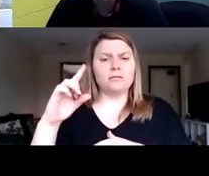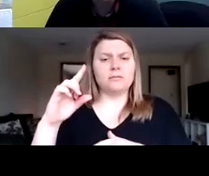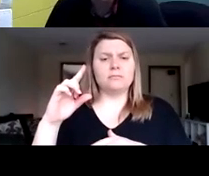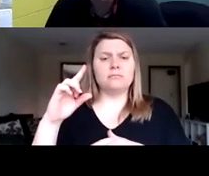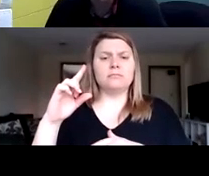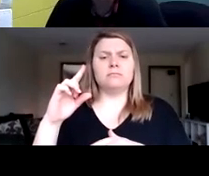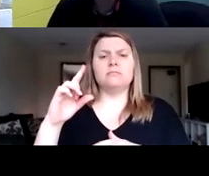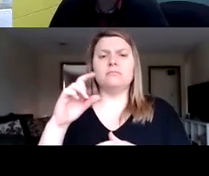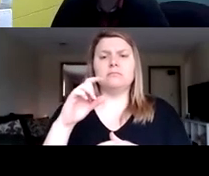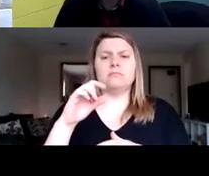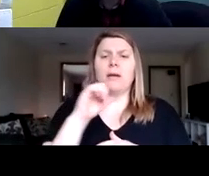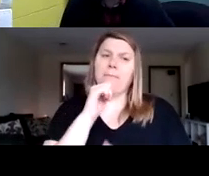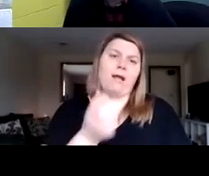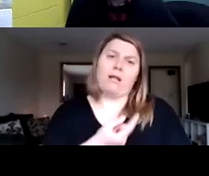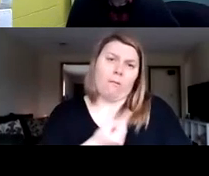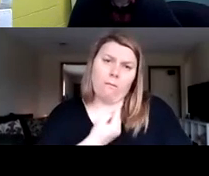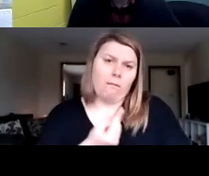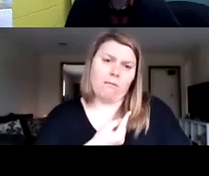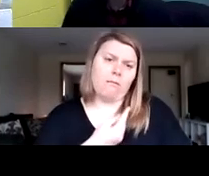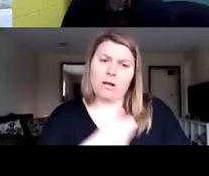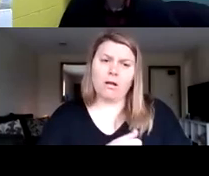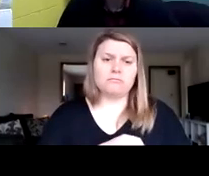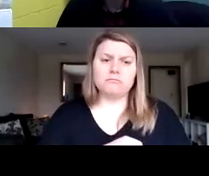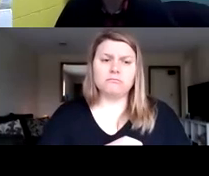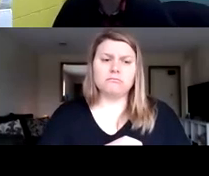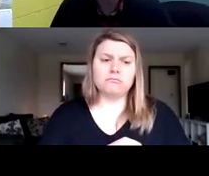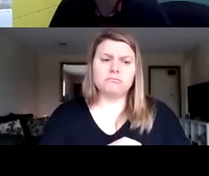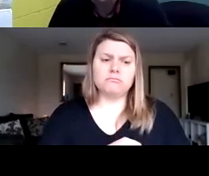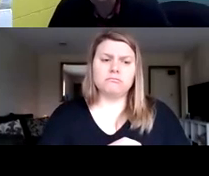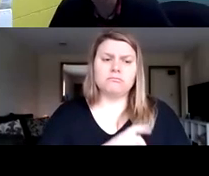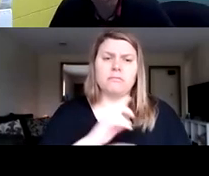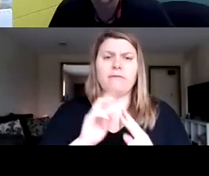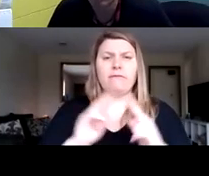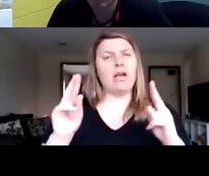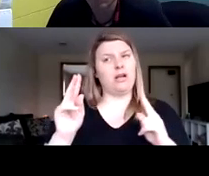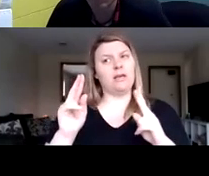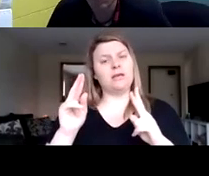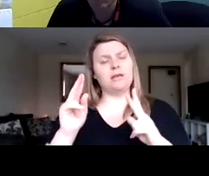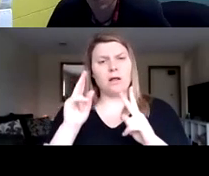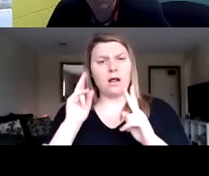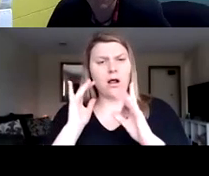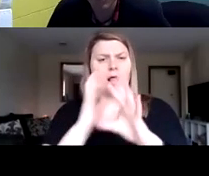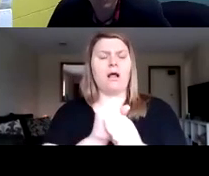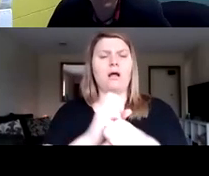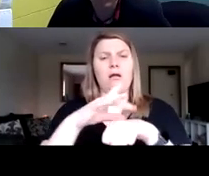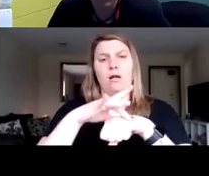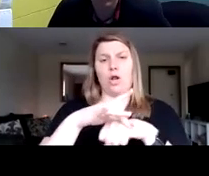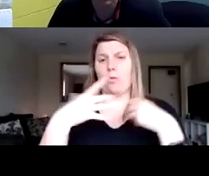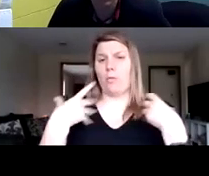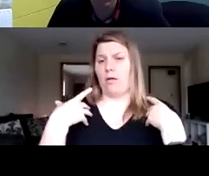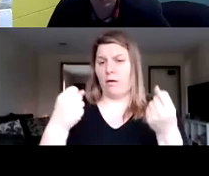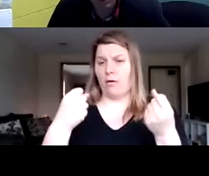think I'm alone in being particularly attracted to global health